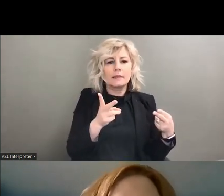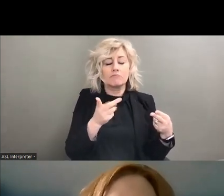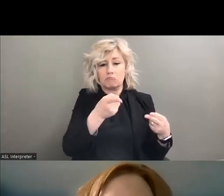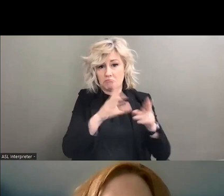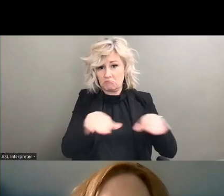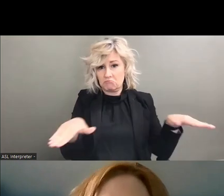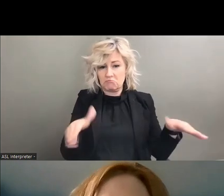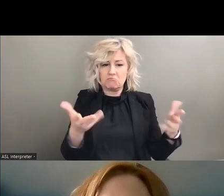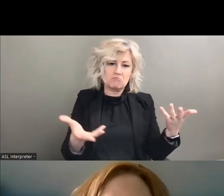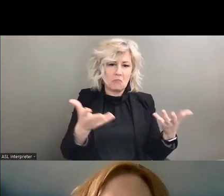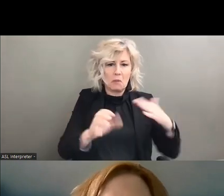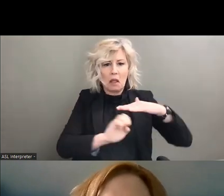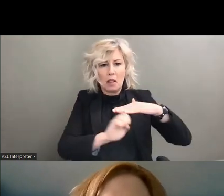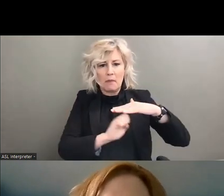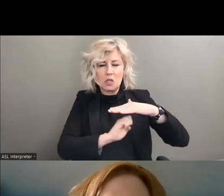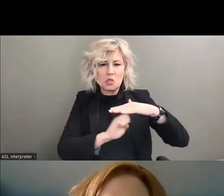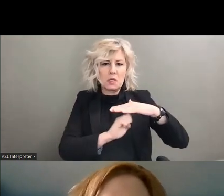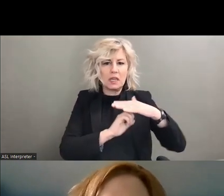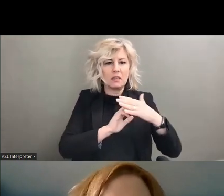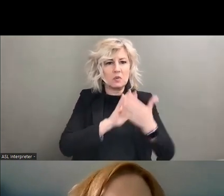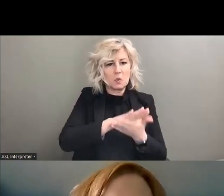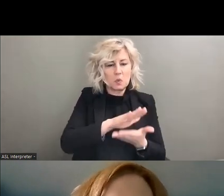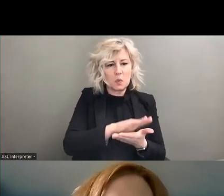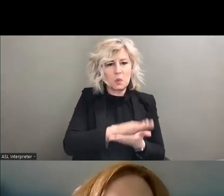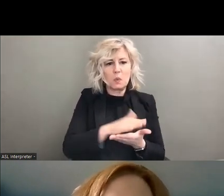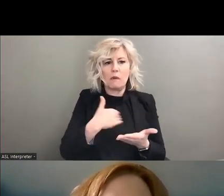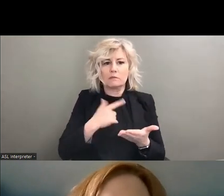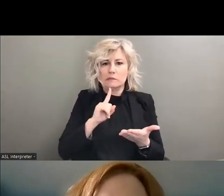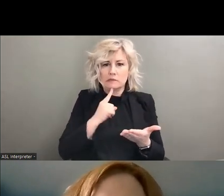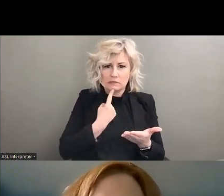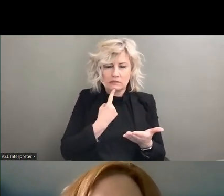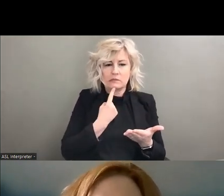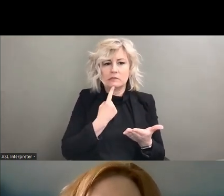child maybe in elementary school that has significant